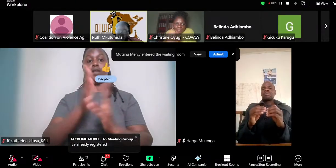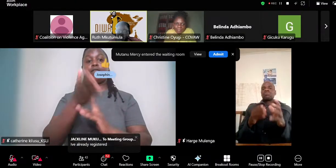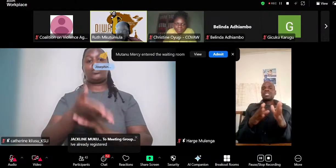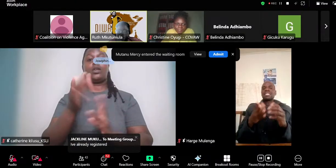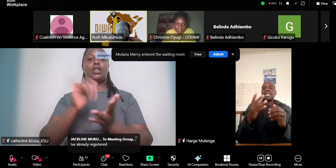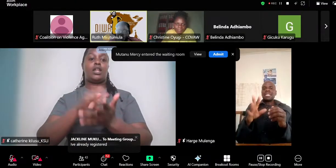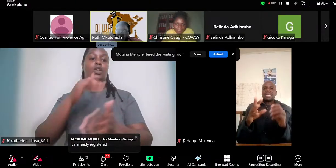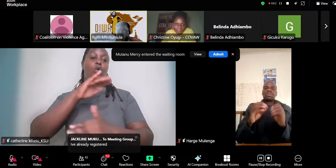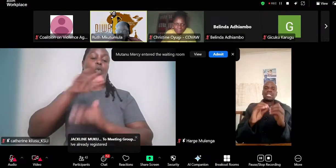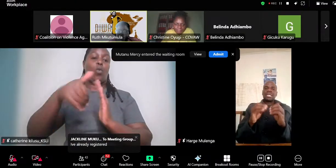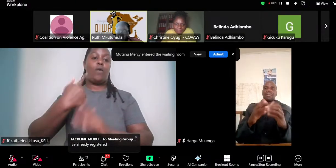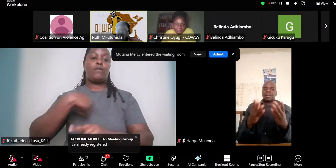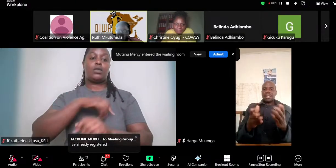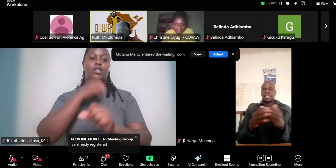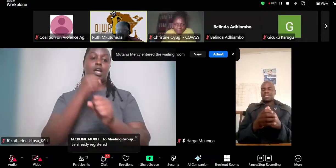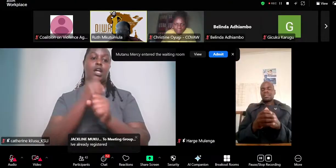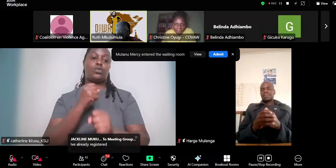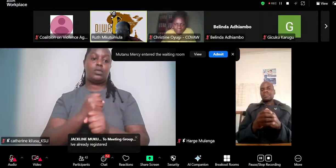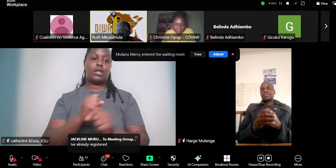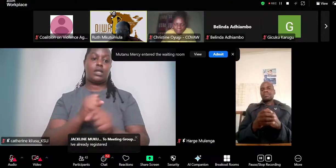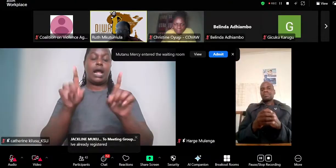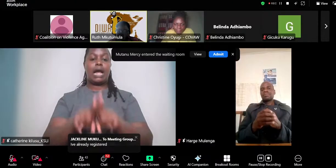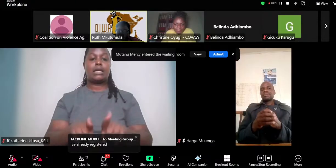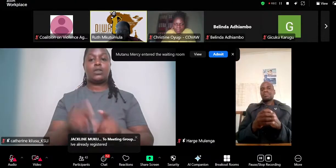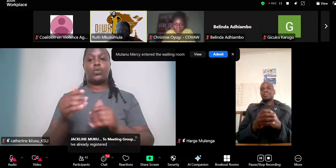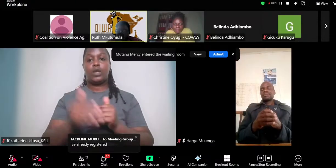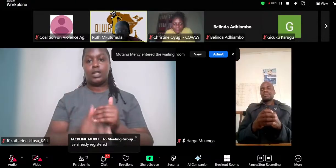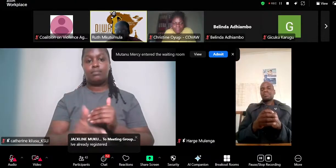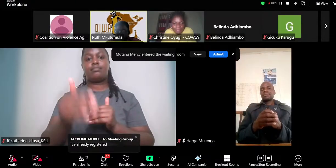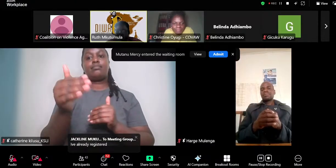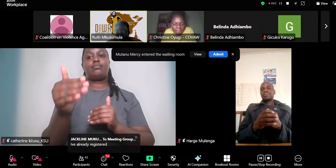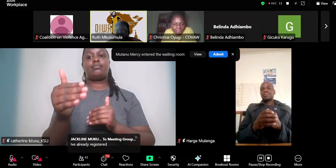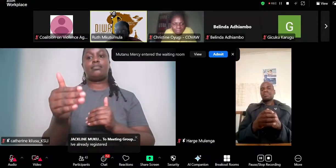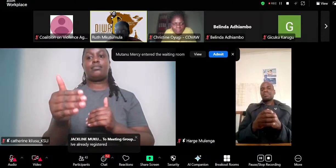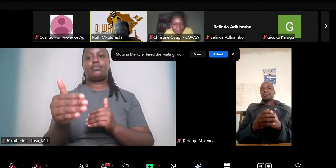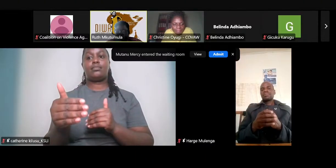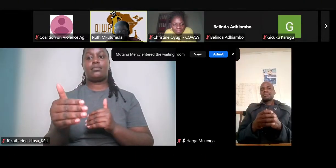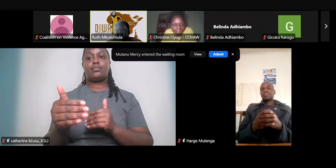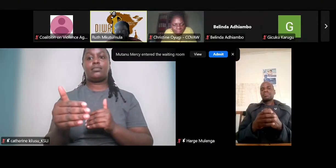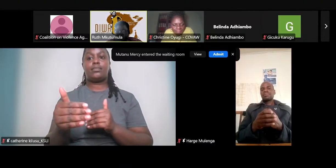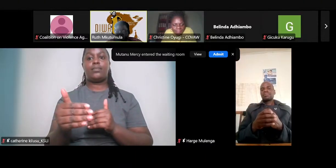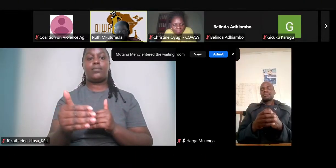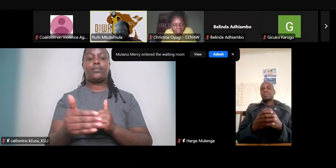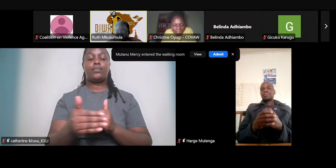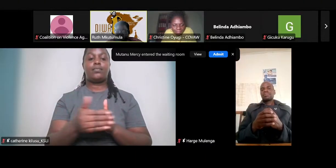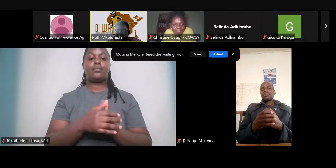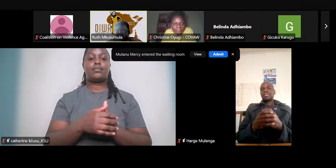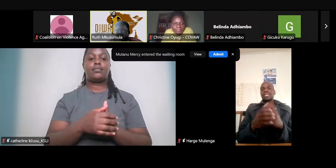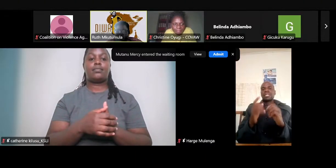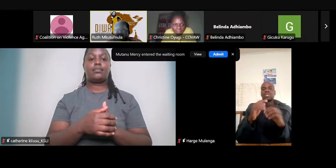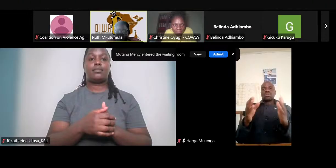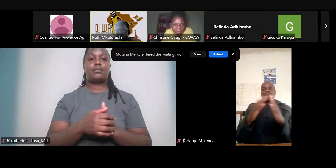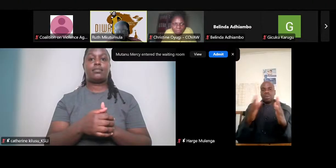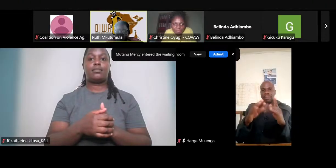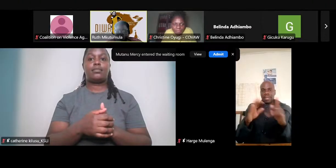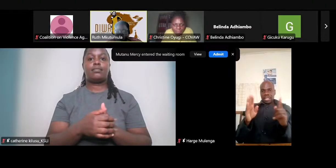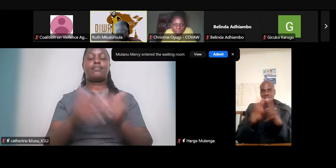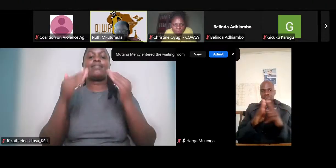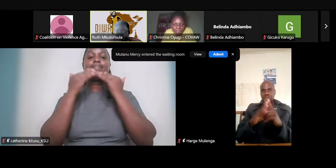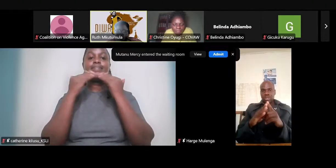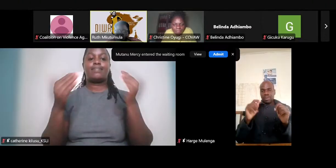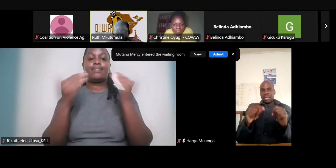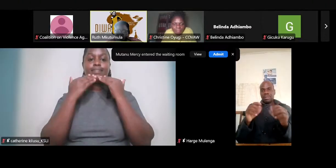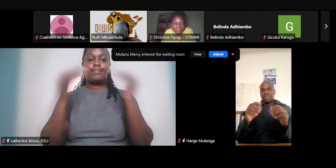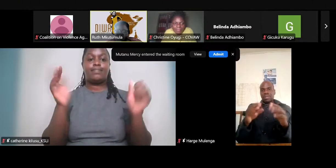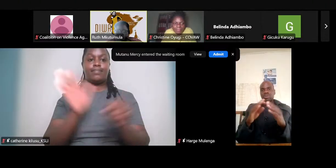doing as we are moving forward. So all in all, thank you so